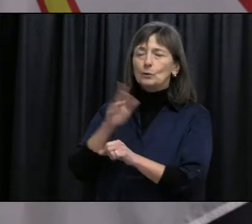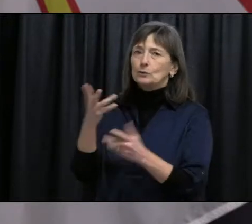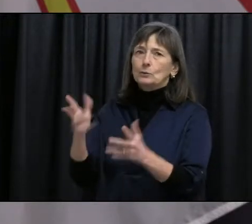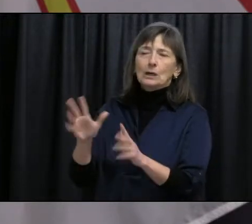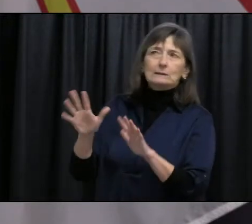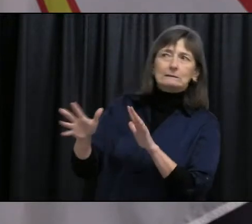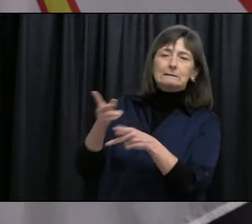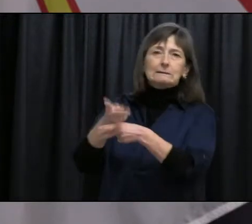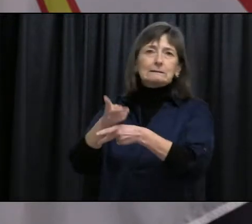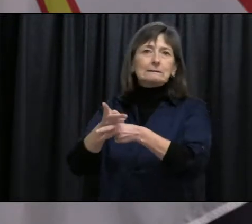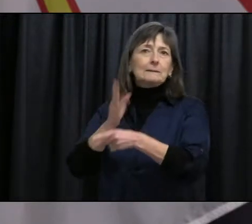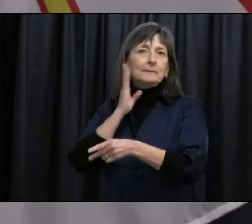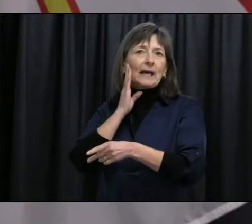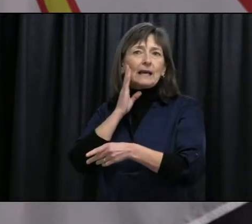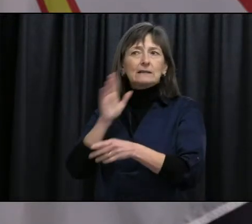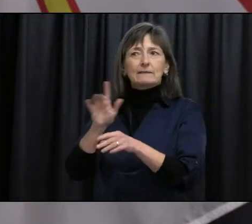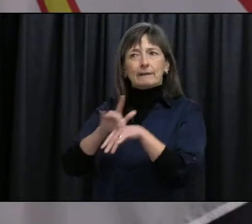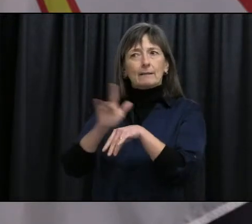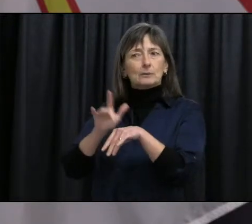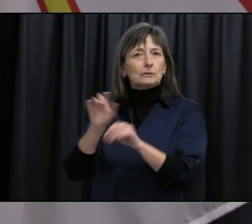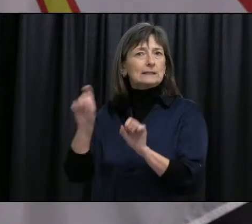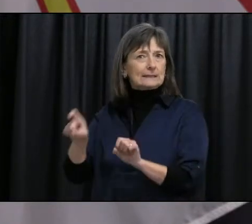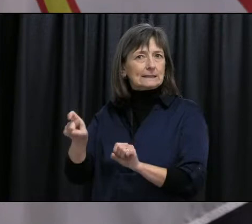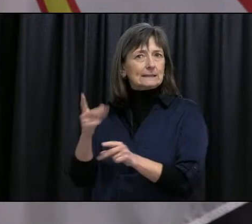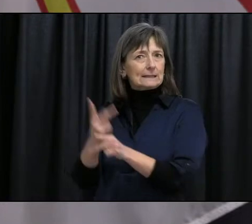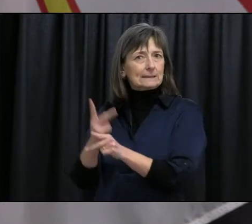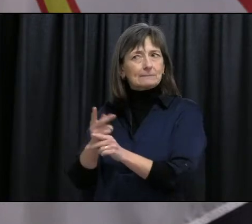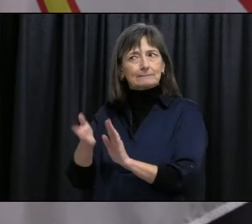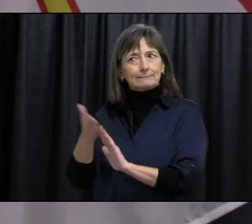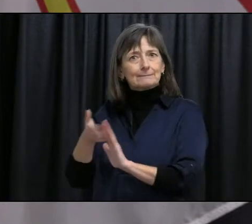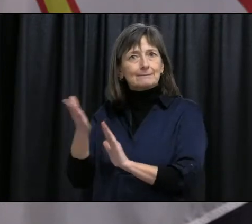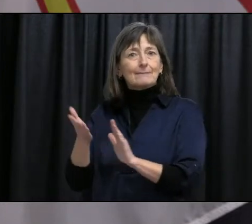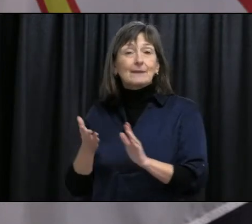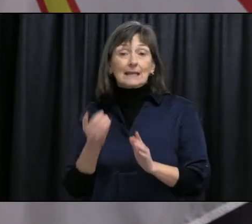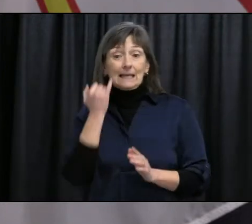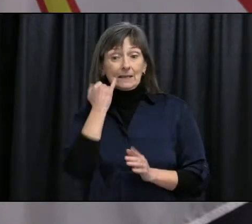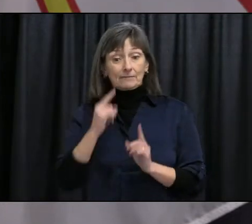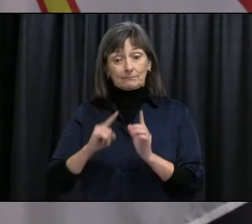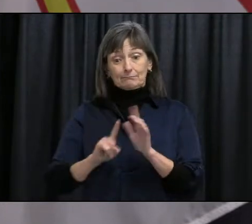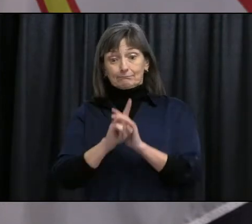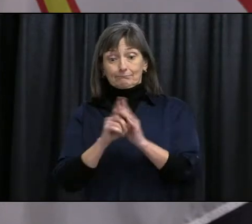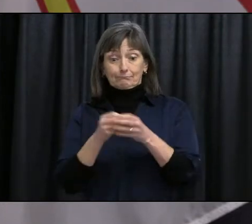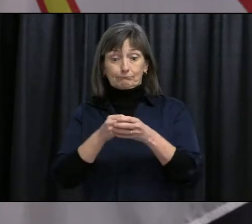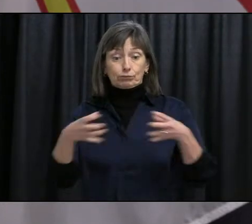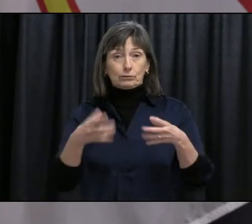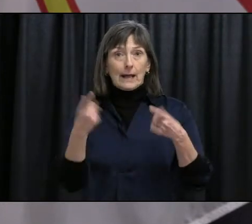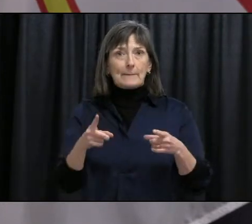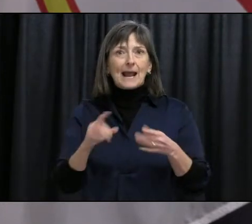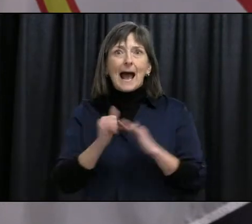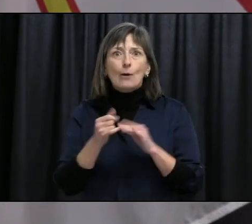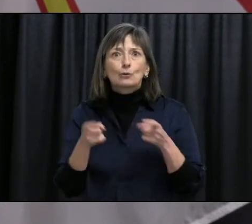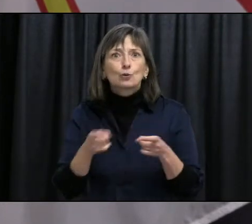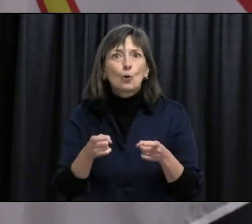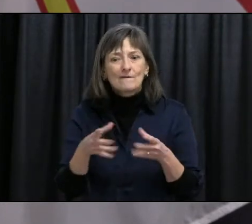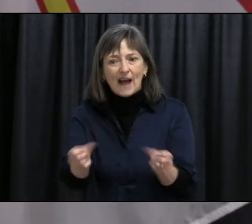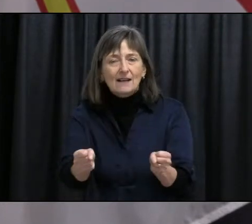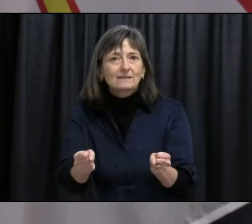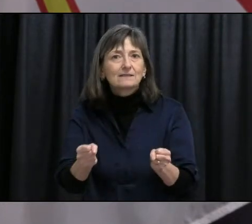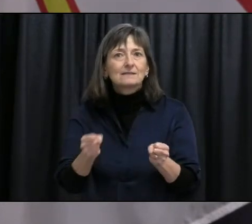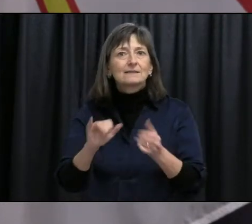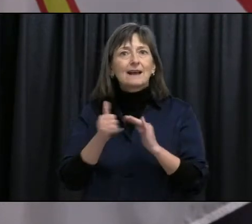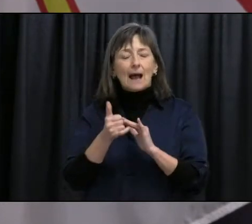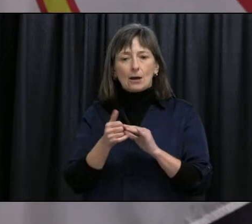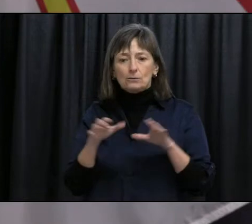somewhere, that we'd be able to respond to that outbreak in an expedient manner and be able to get it under control. And especially now